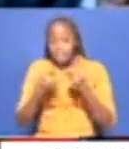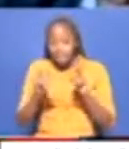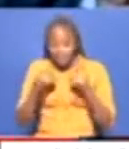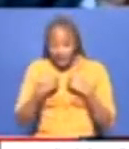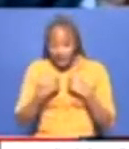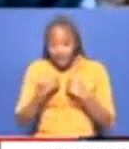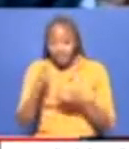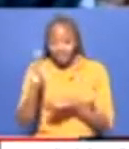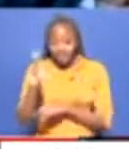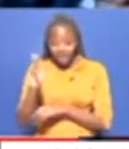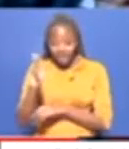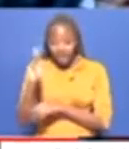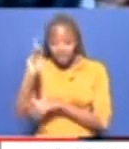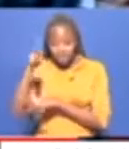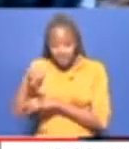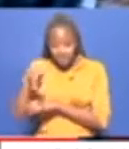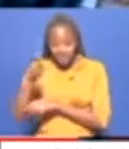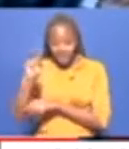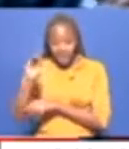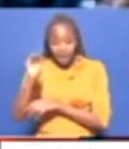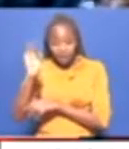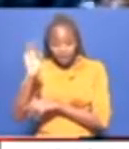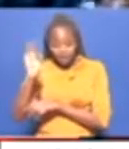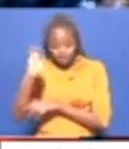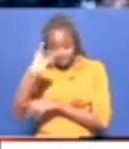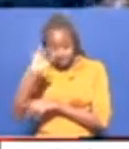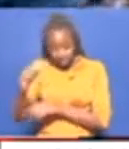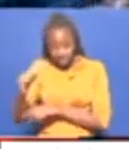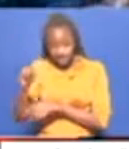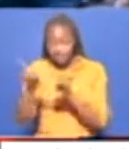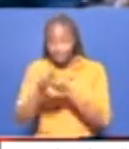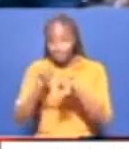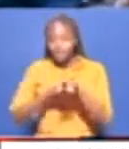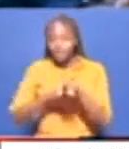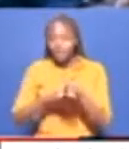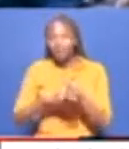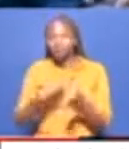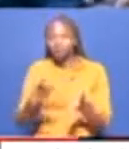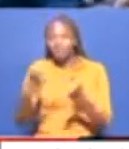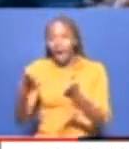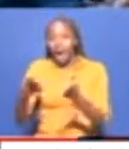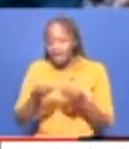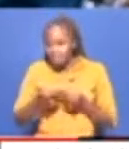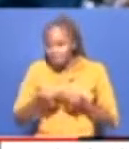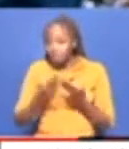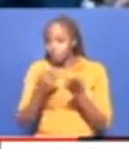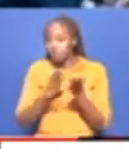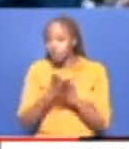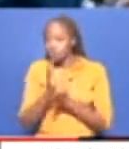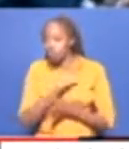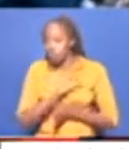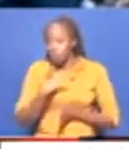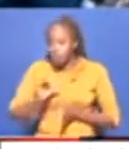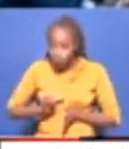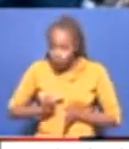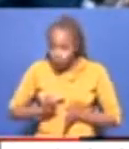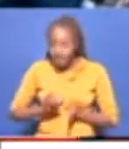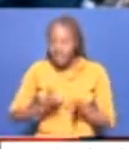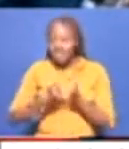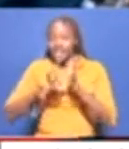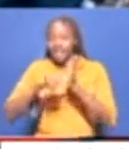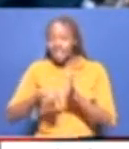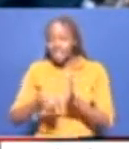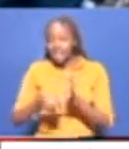then be included in, or rather be adopted by the Commission, and shall be used to